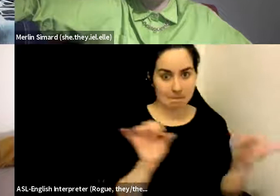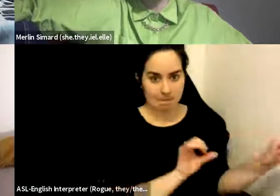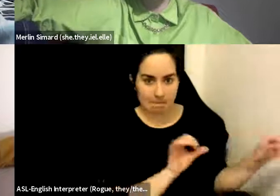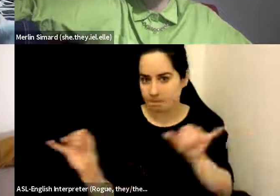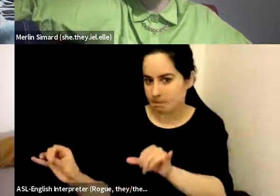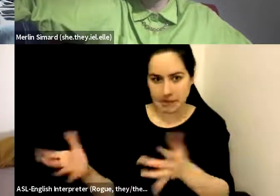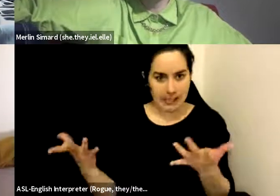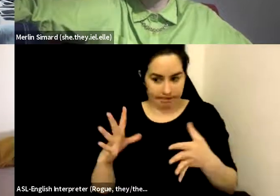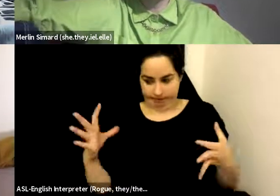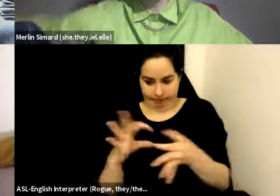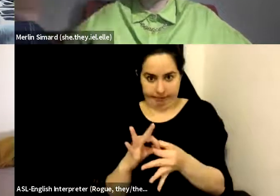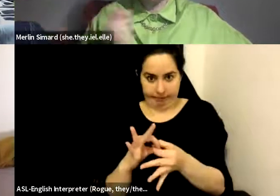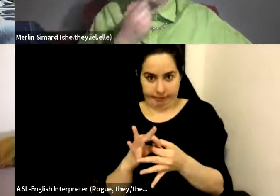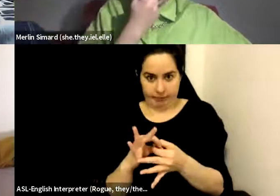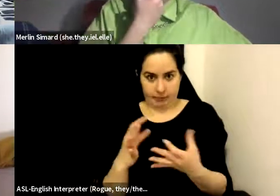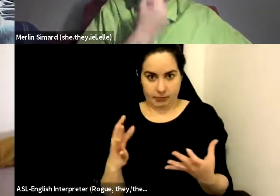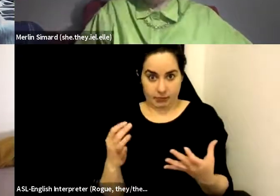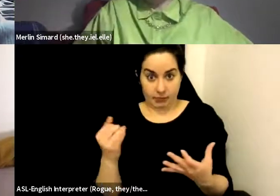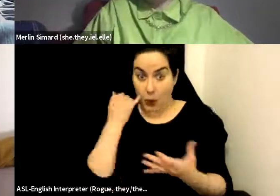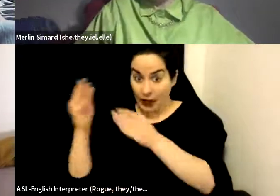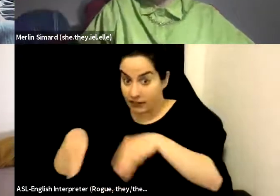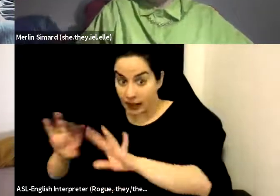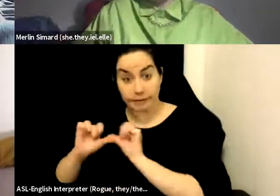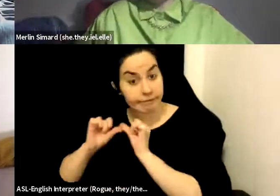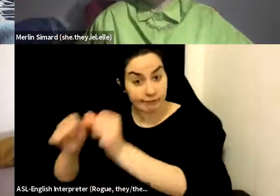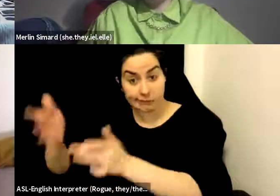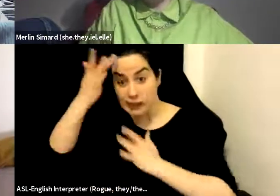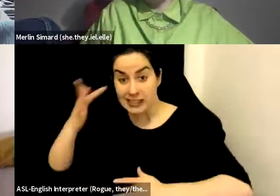They're the same, right? As long as the land is sick, so are we.